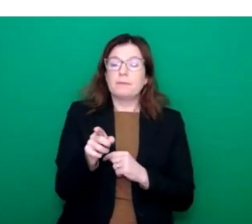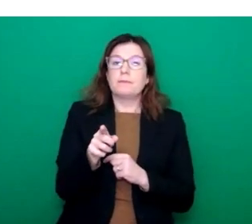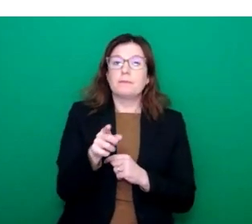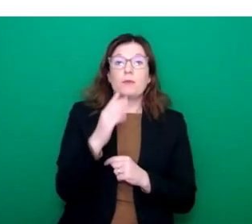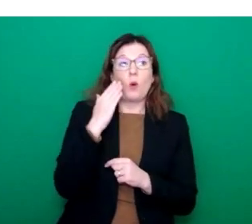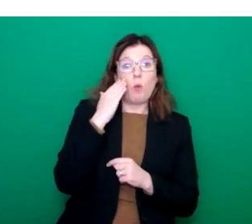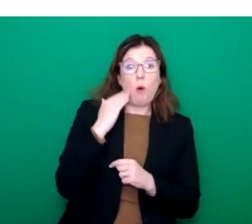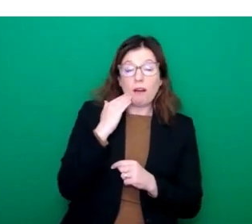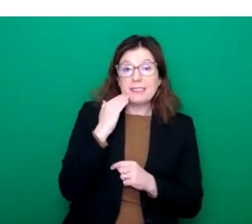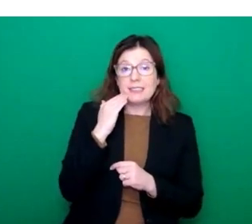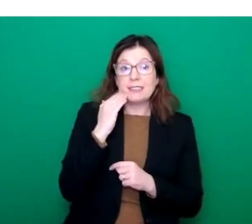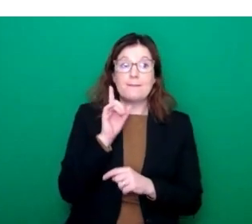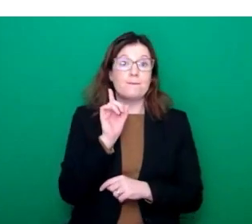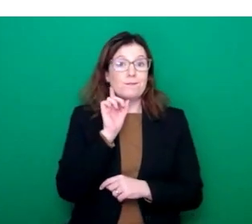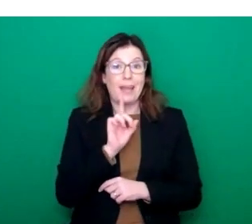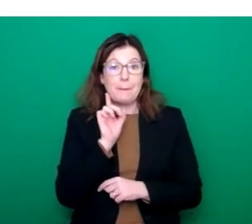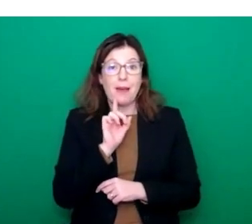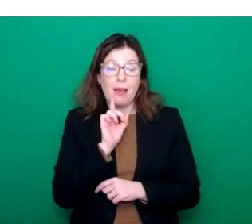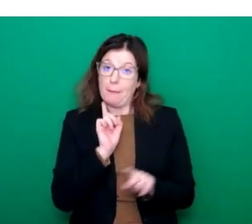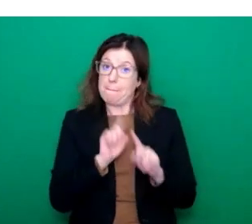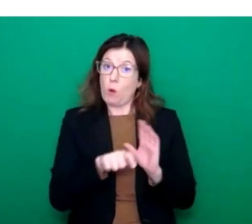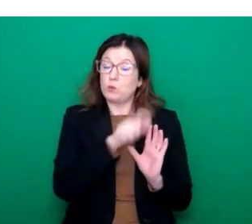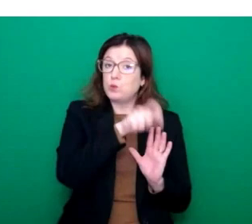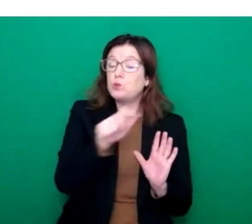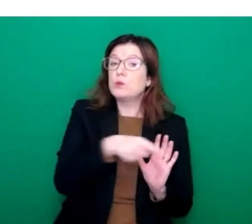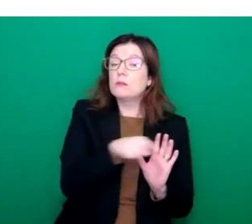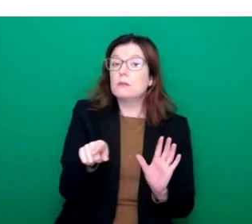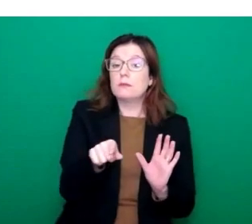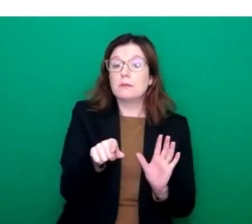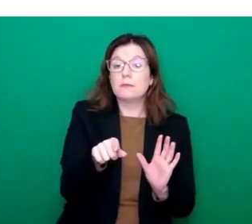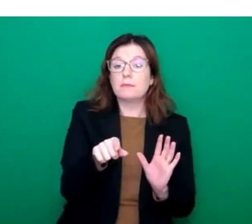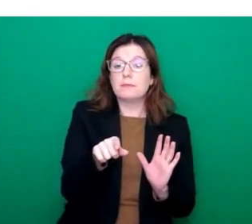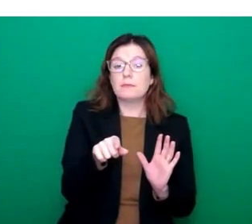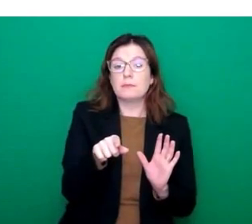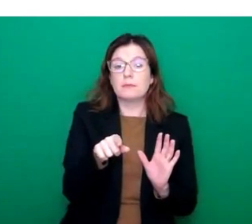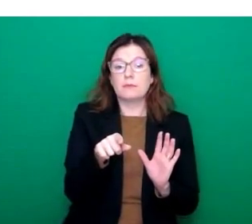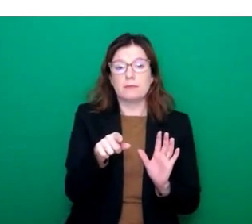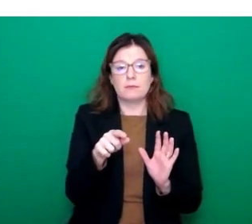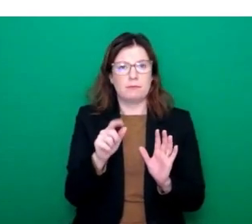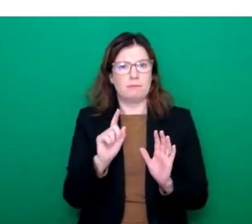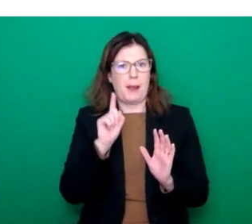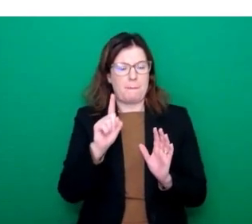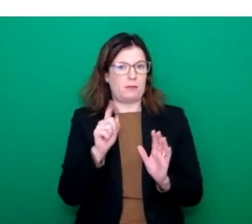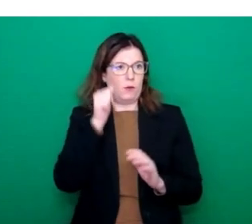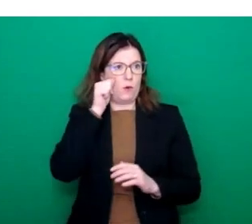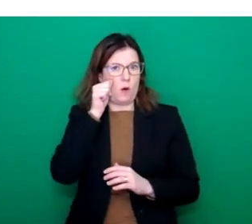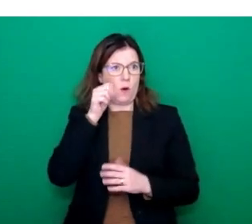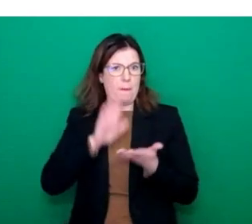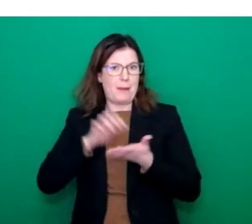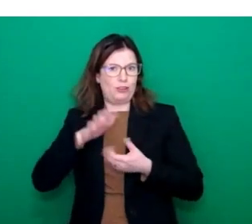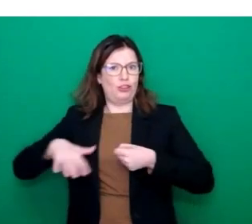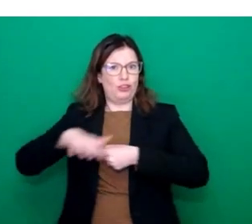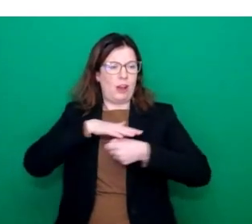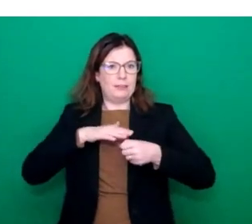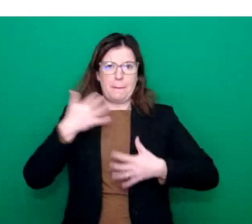white and female than what we know about our full population in the Manchester pain